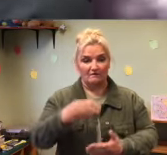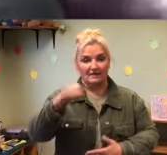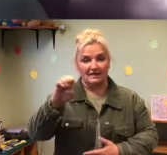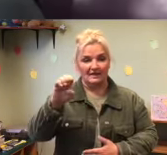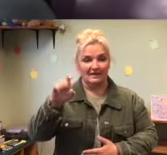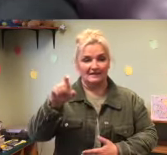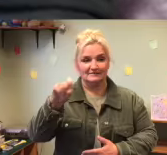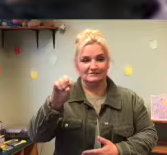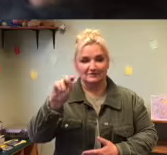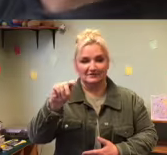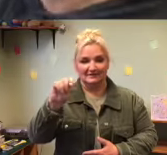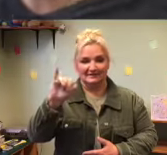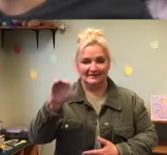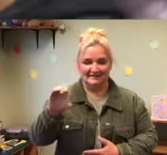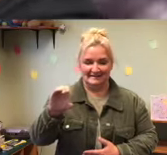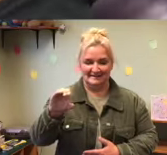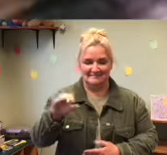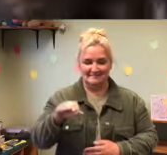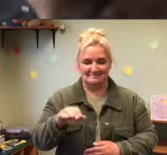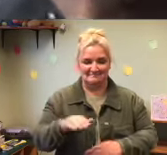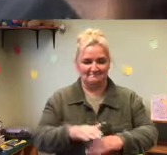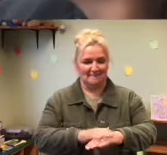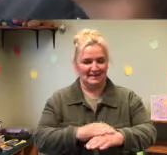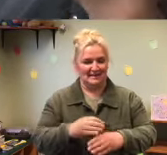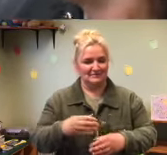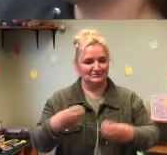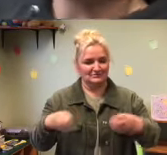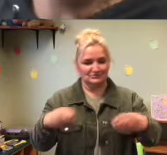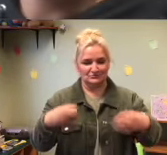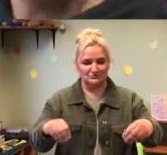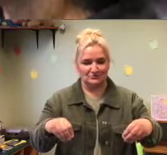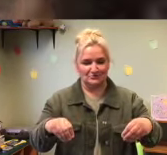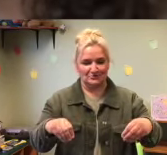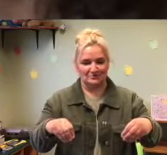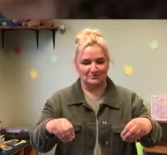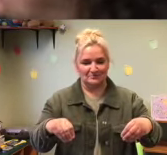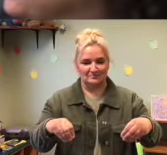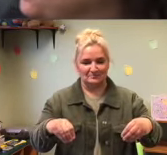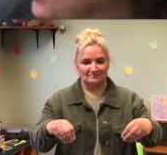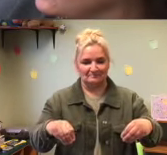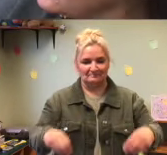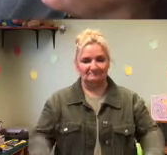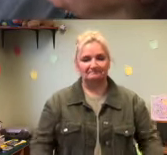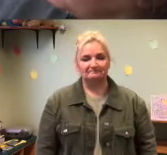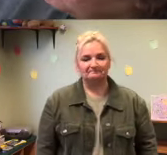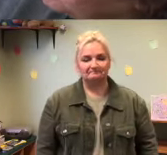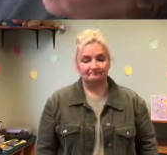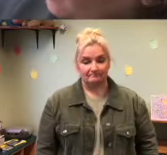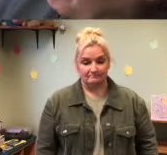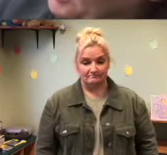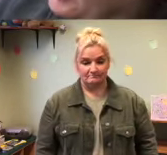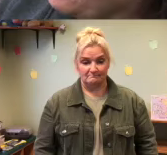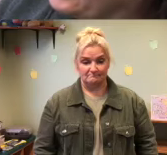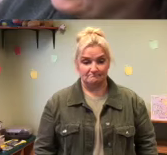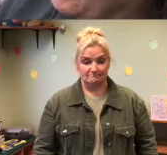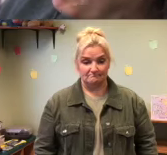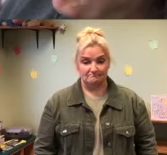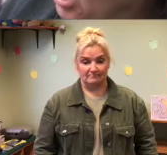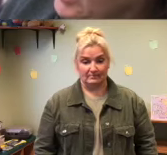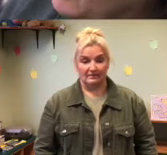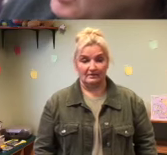which I do not support, but just this story. John Agee, My Rhinoceros. Whoop!